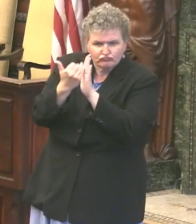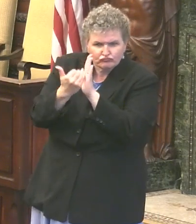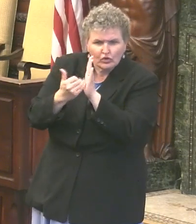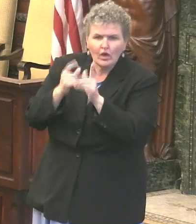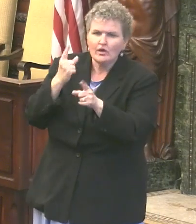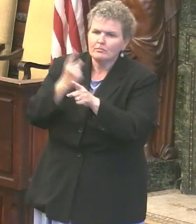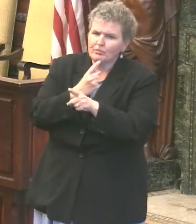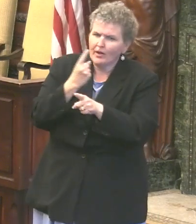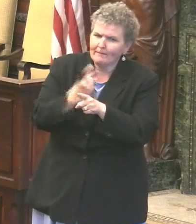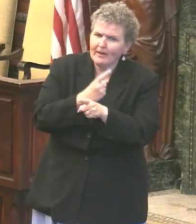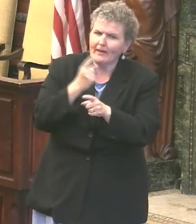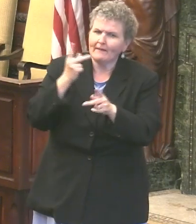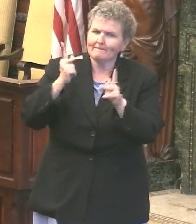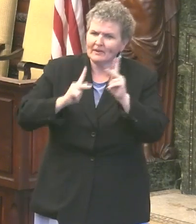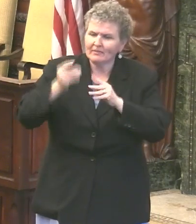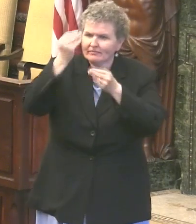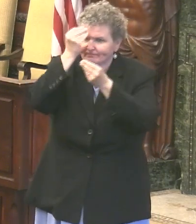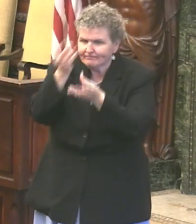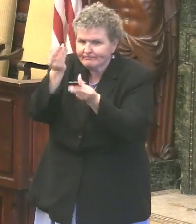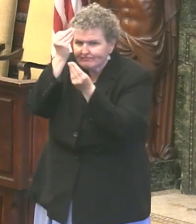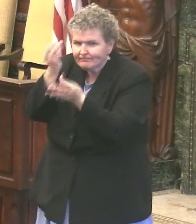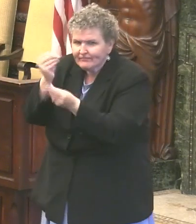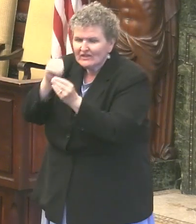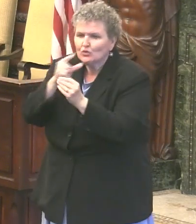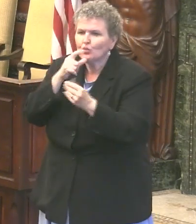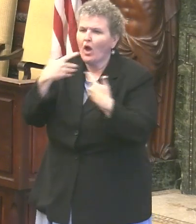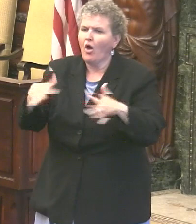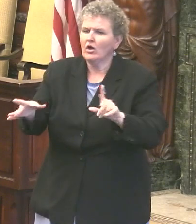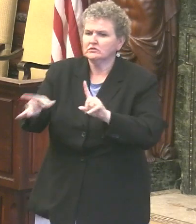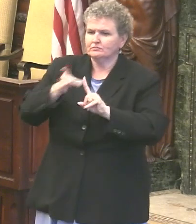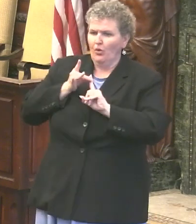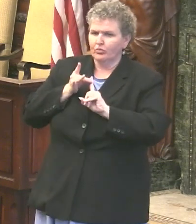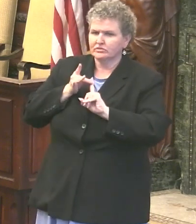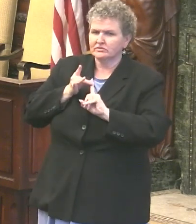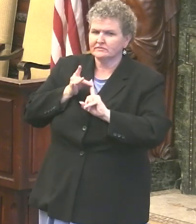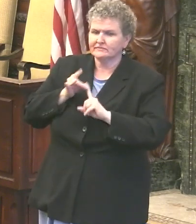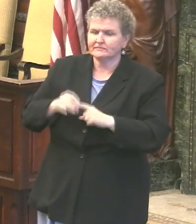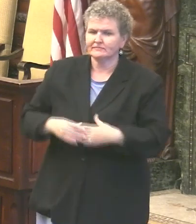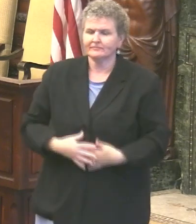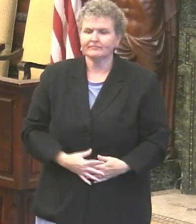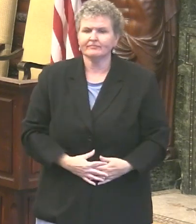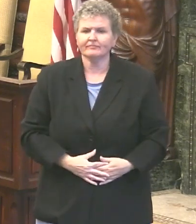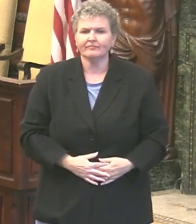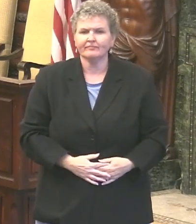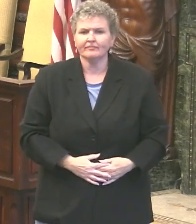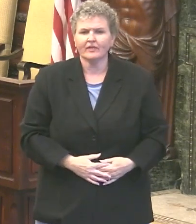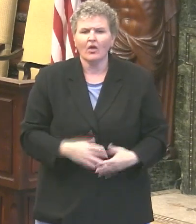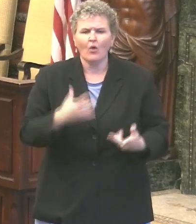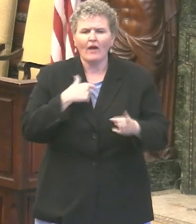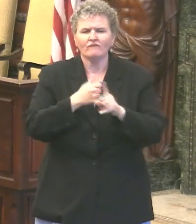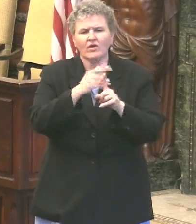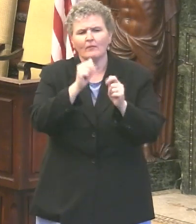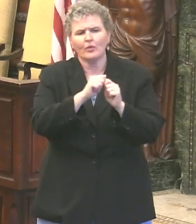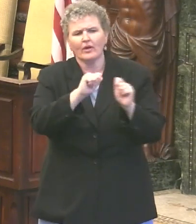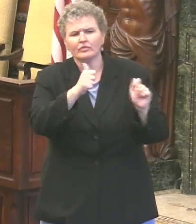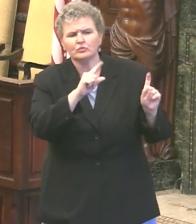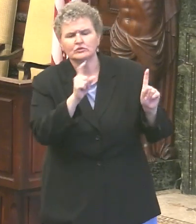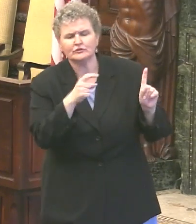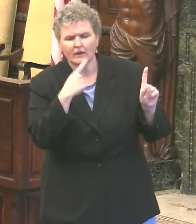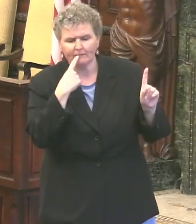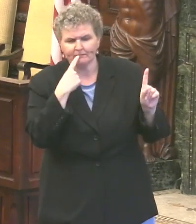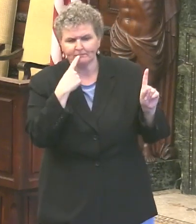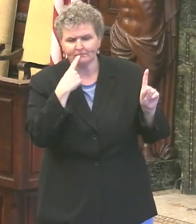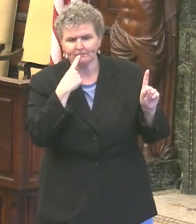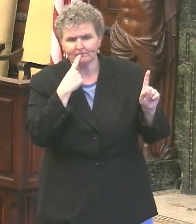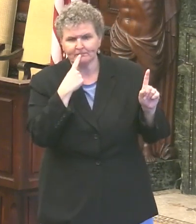to quarantine who have been exposed. And one last follow up. So is there any chance of